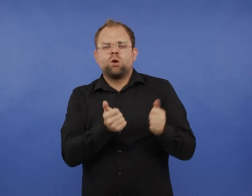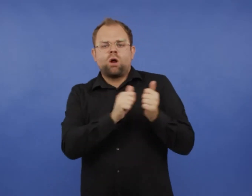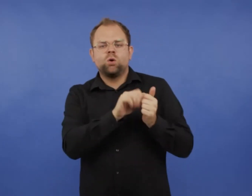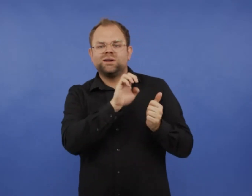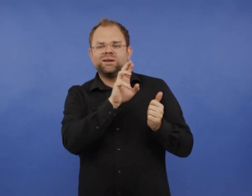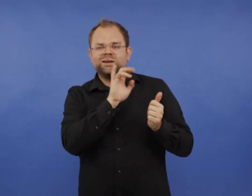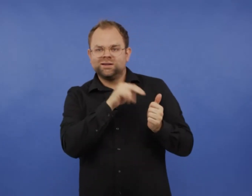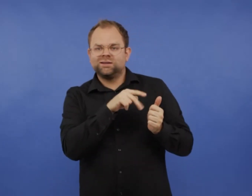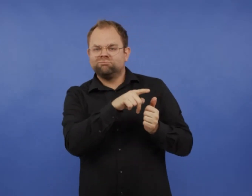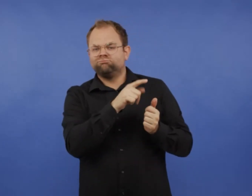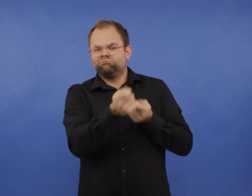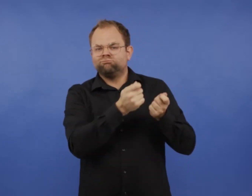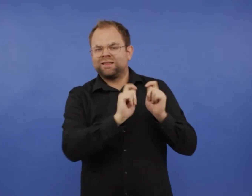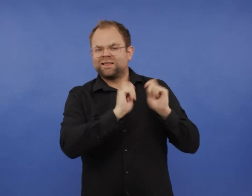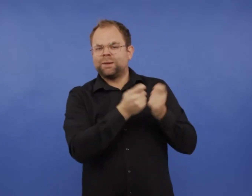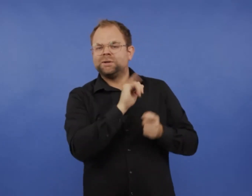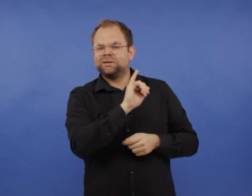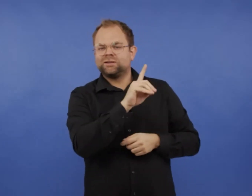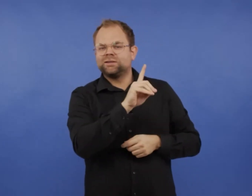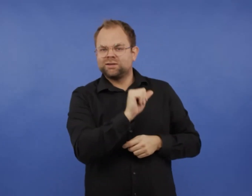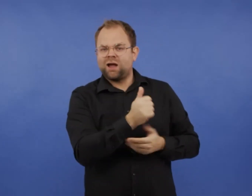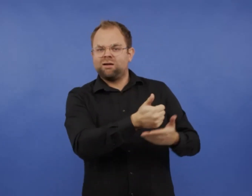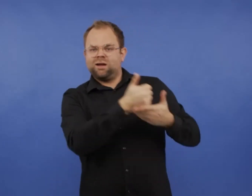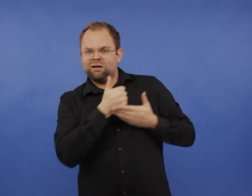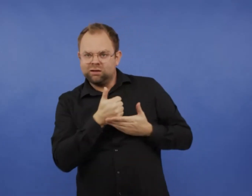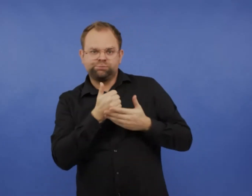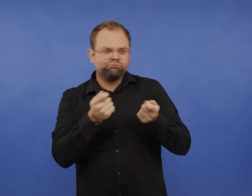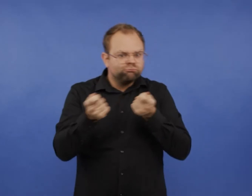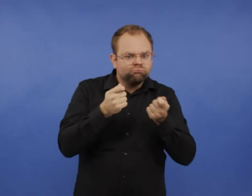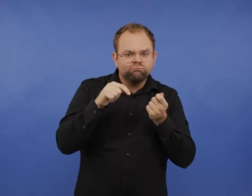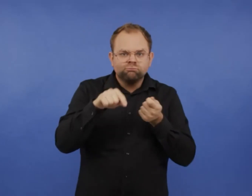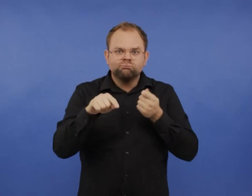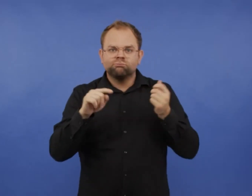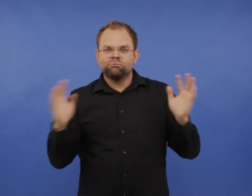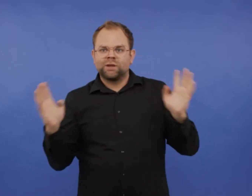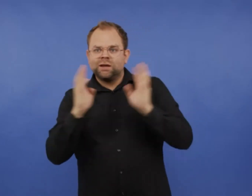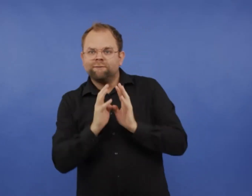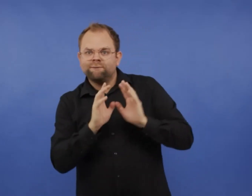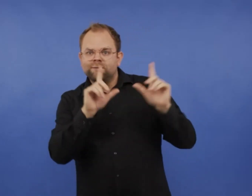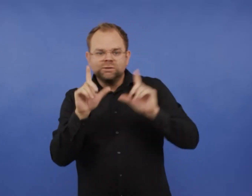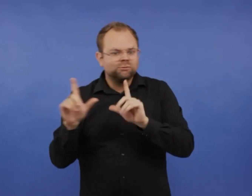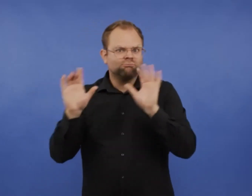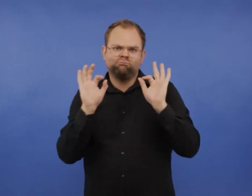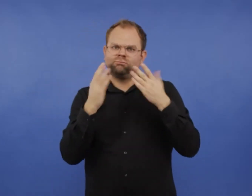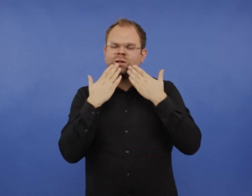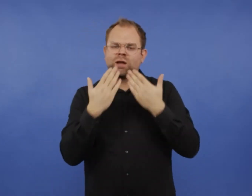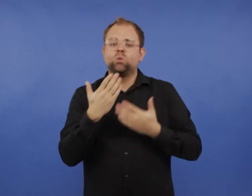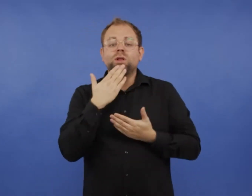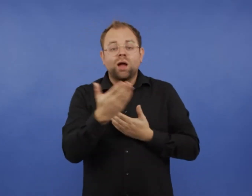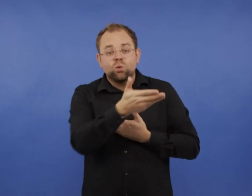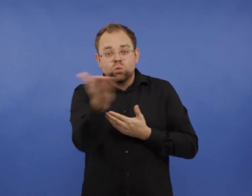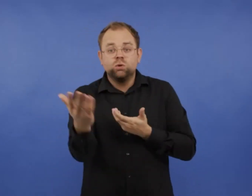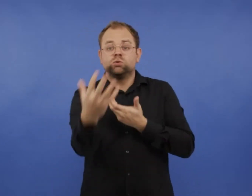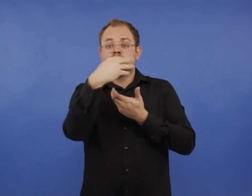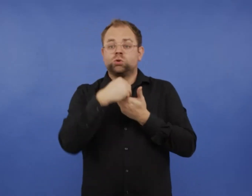posts, including the recording to the meeting, and also PowerPoint presentation that William shared